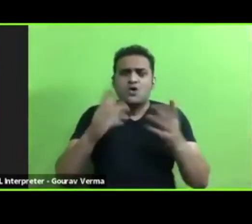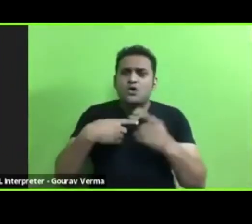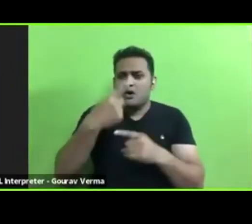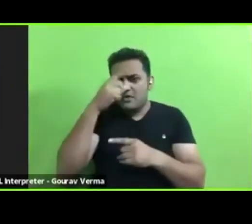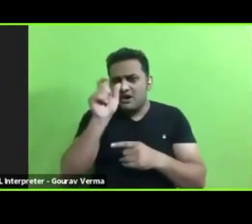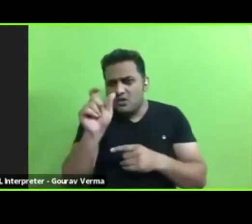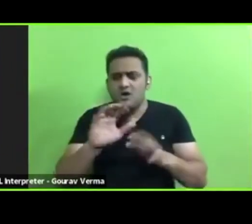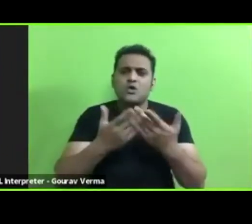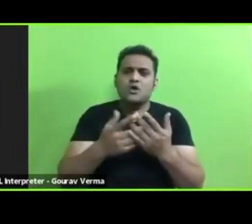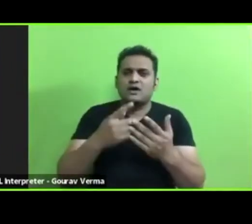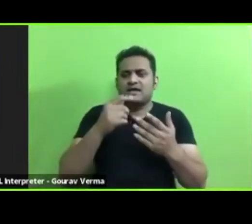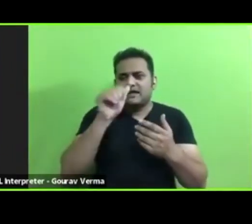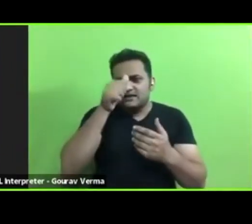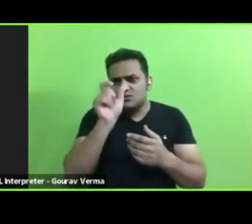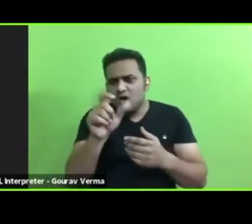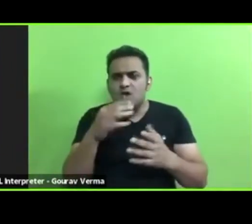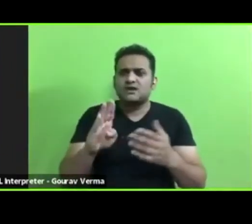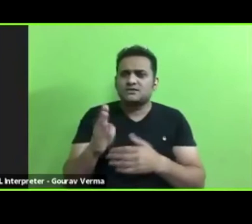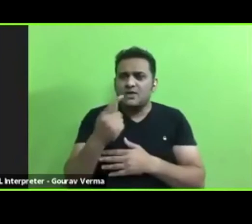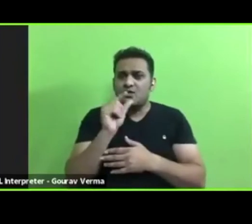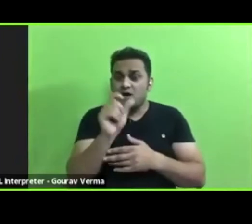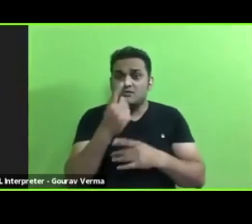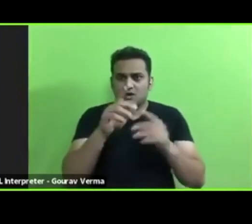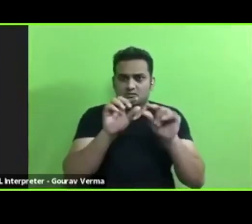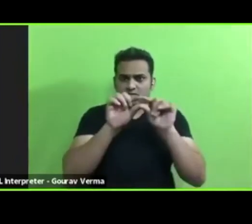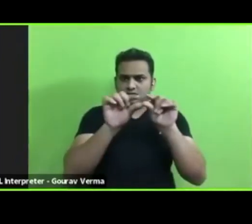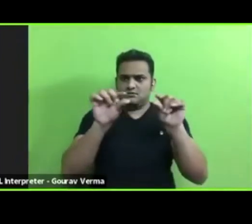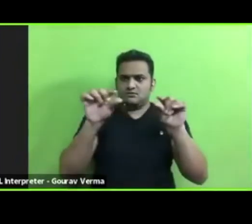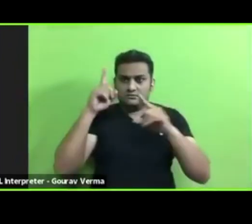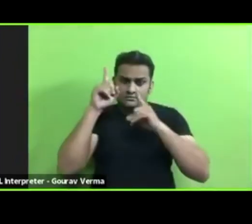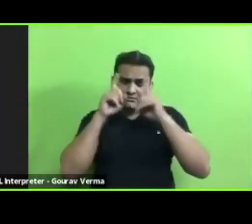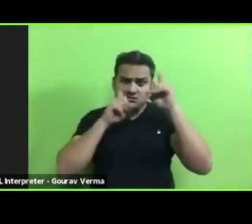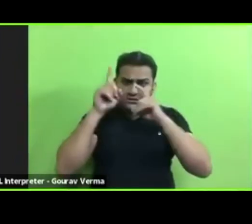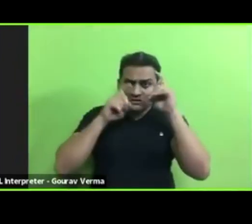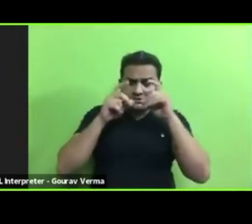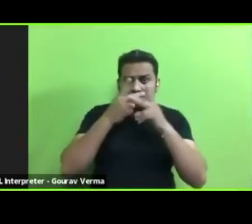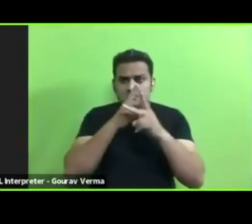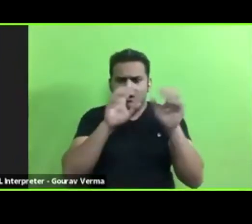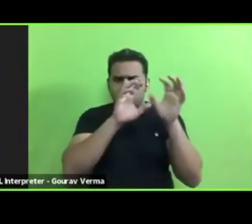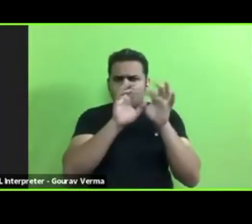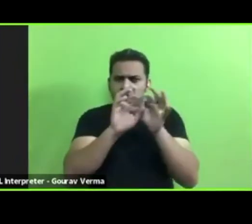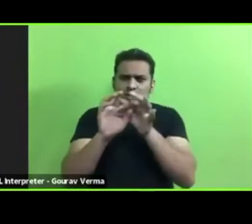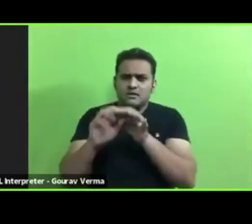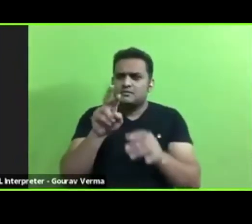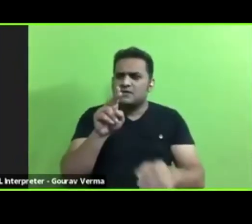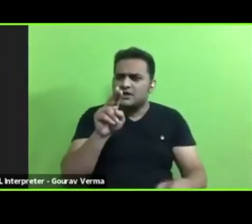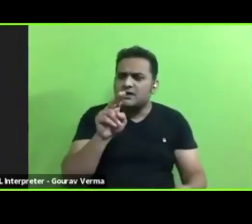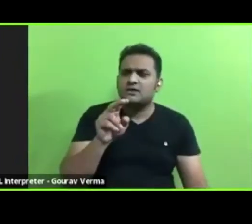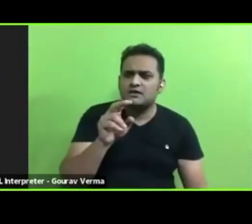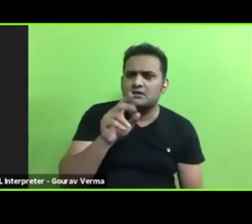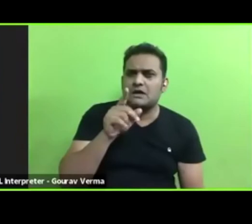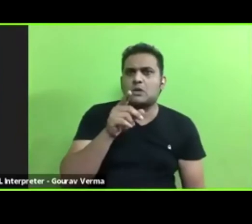word or a Tamil word, but the positionality of those expressions and what they infer are deeply